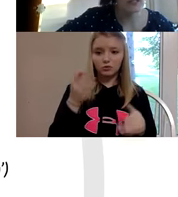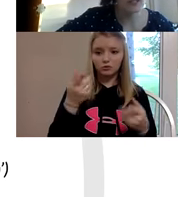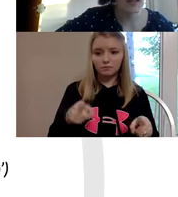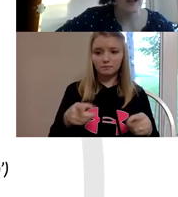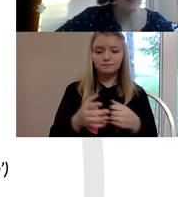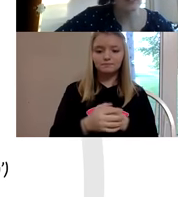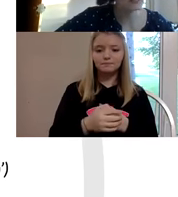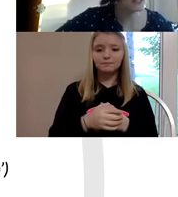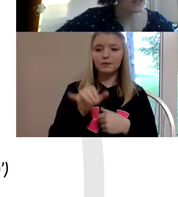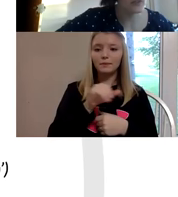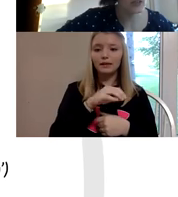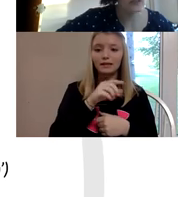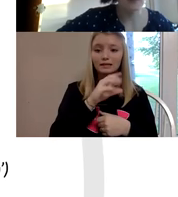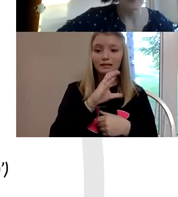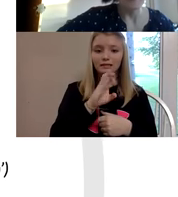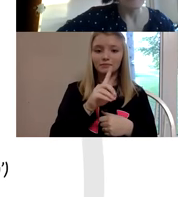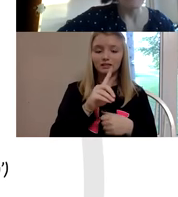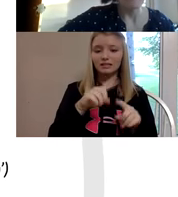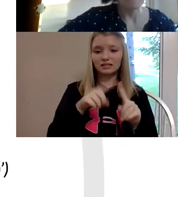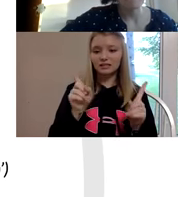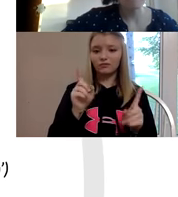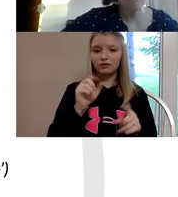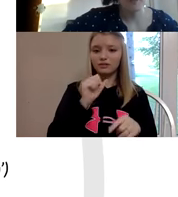CBD doesn't have any side effects.